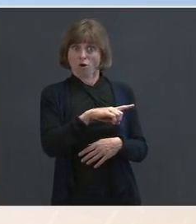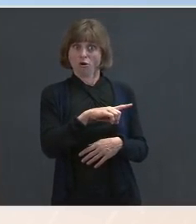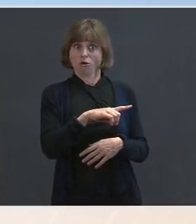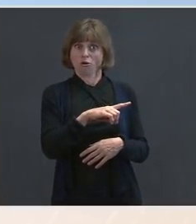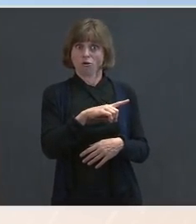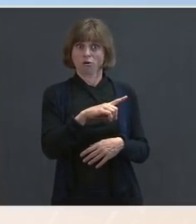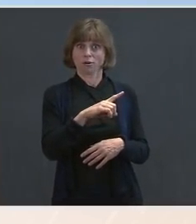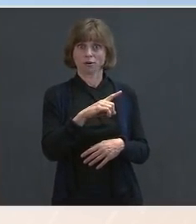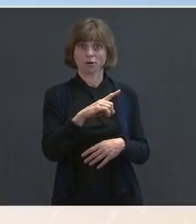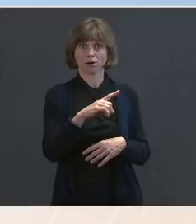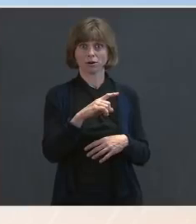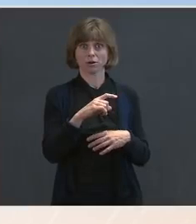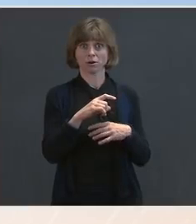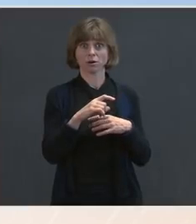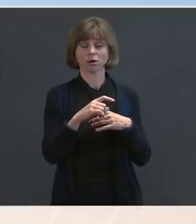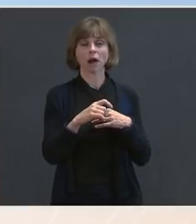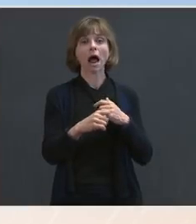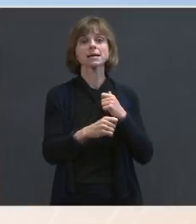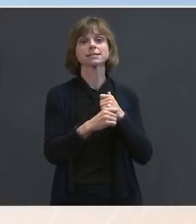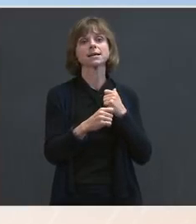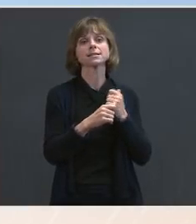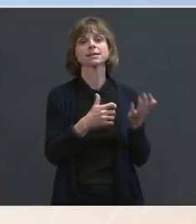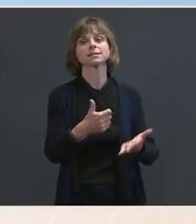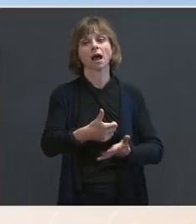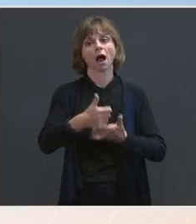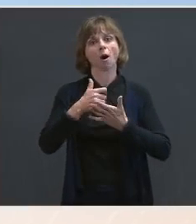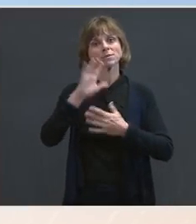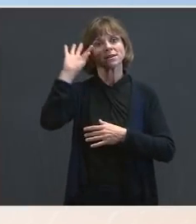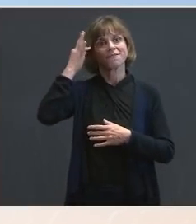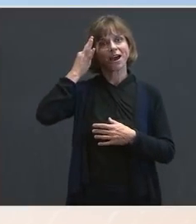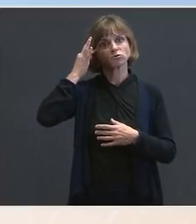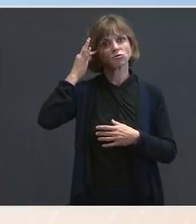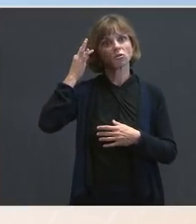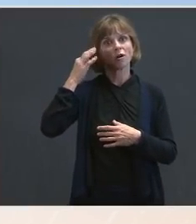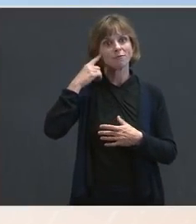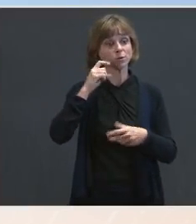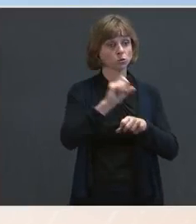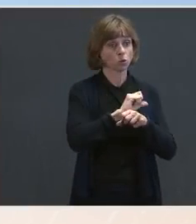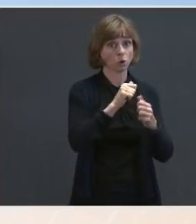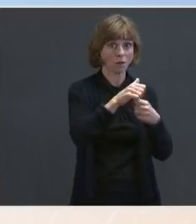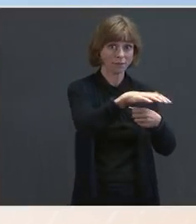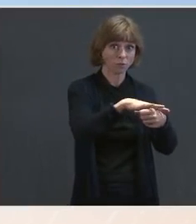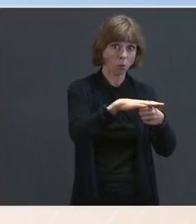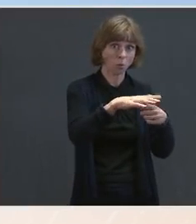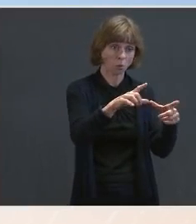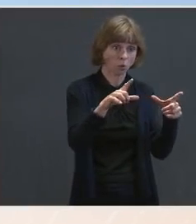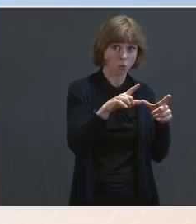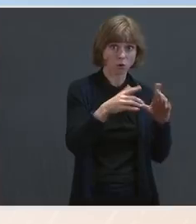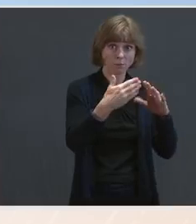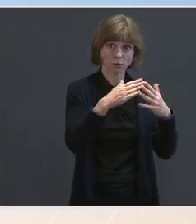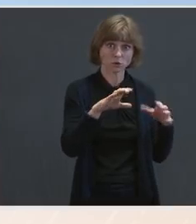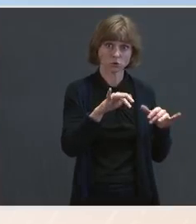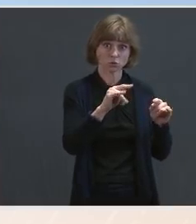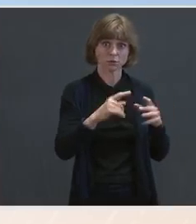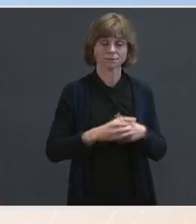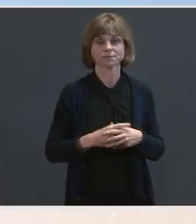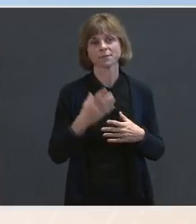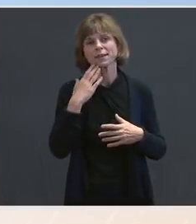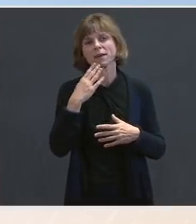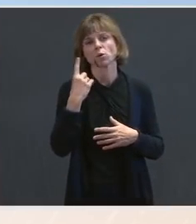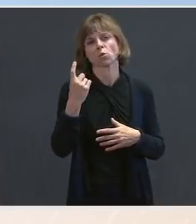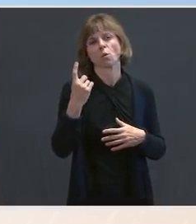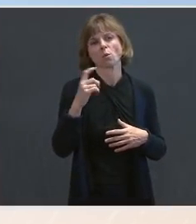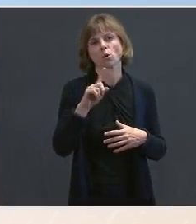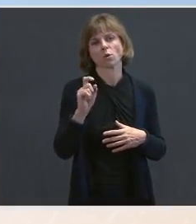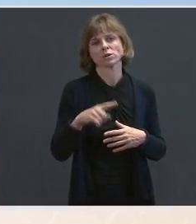allows the federal government to, work with local communities to get this done. Thank you. Just one more